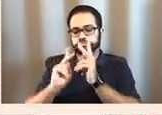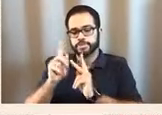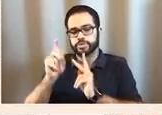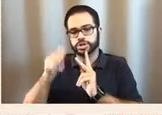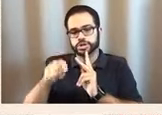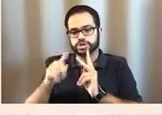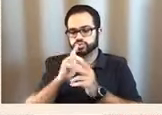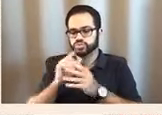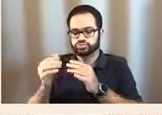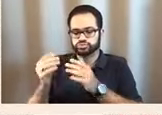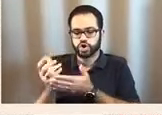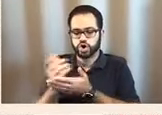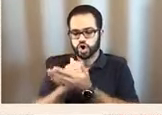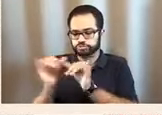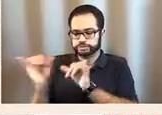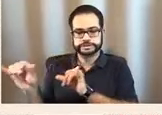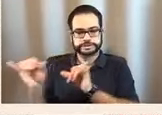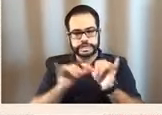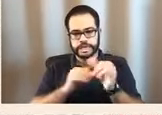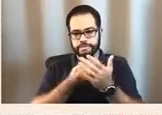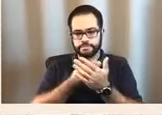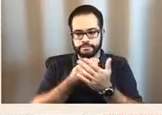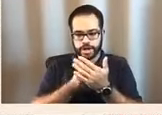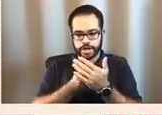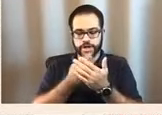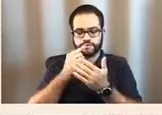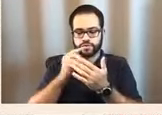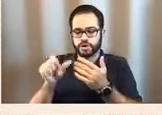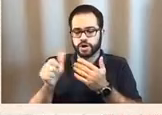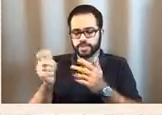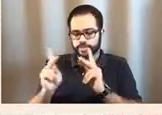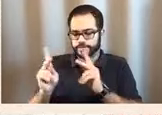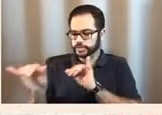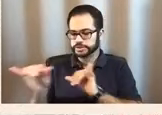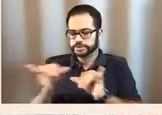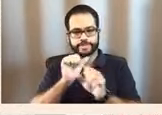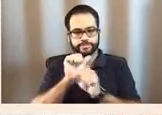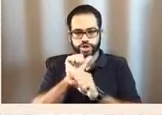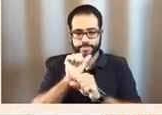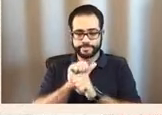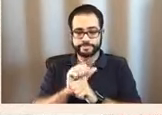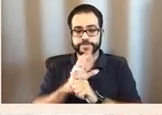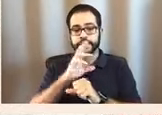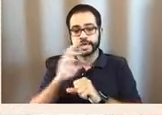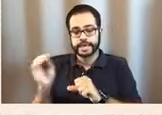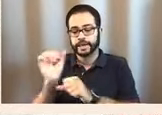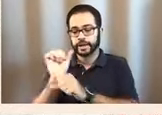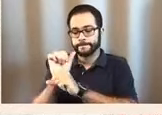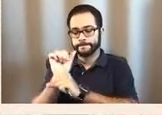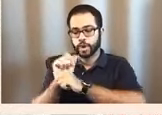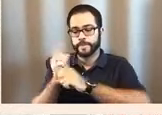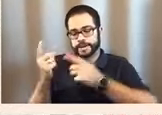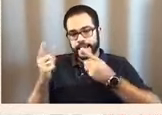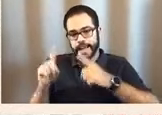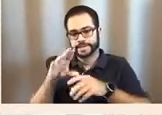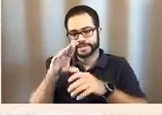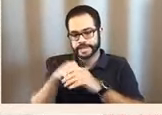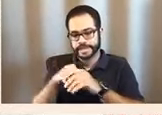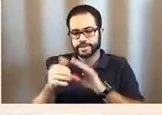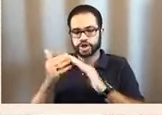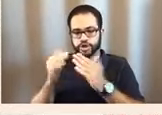wages as other individuals that are working in the same jobs, and employment takes place in a community